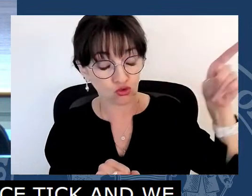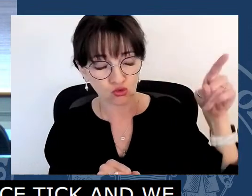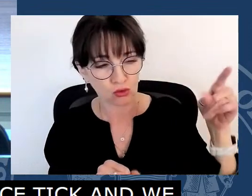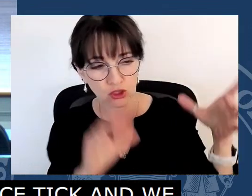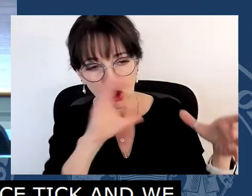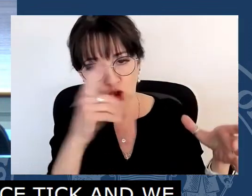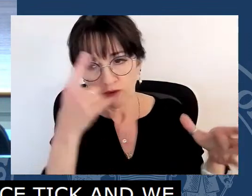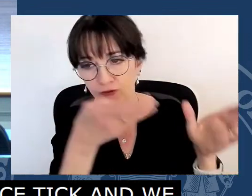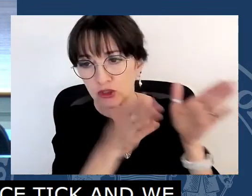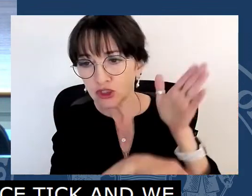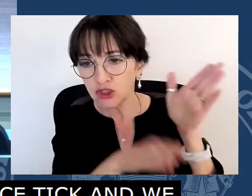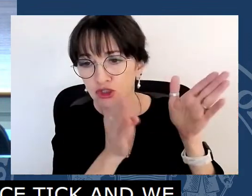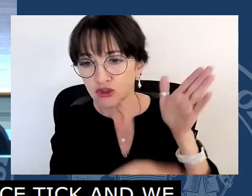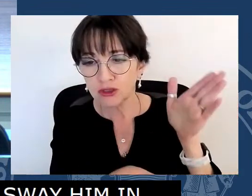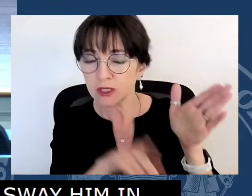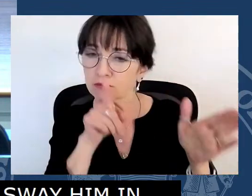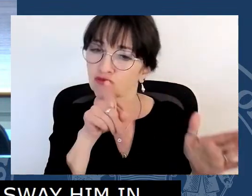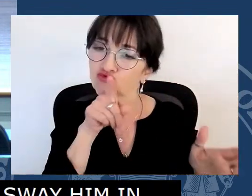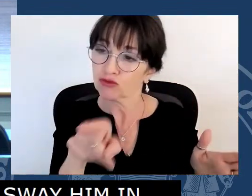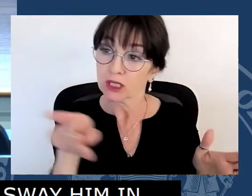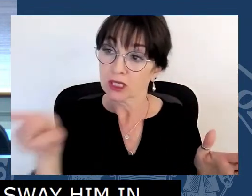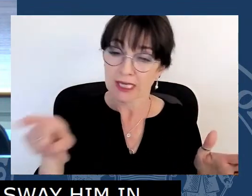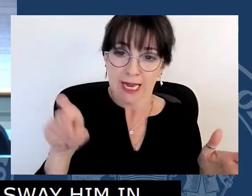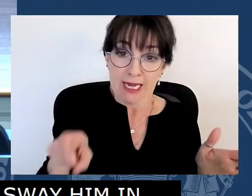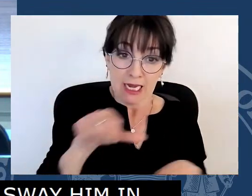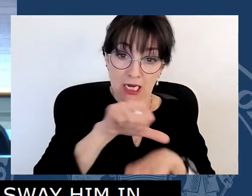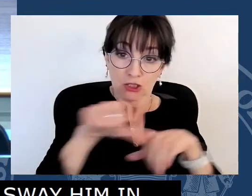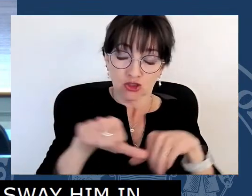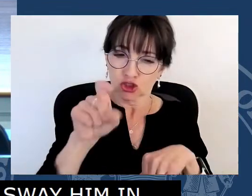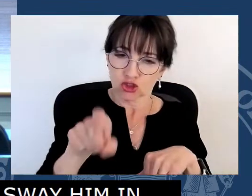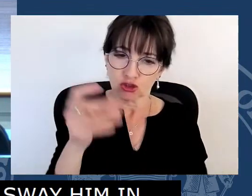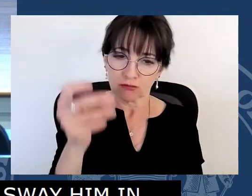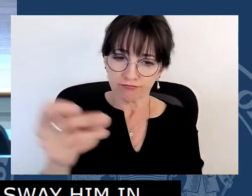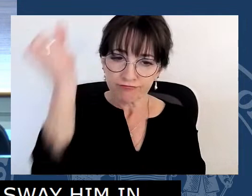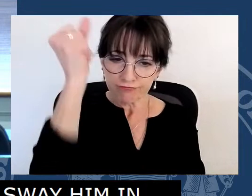immediately. Well, the simple matter is it